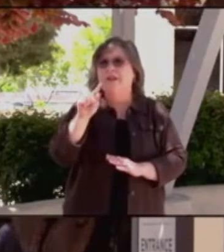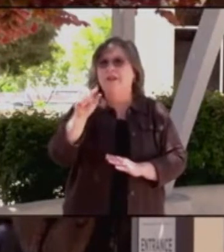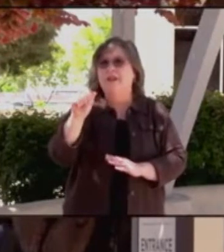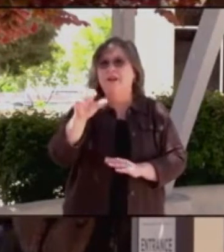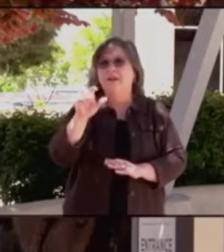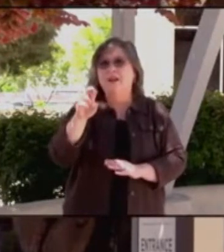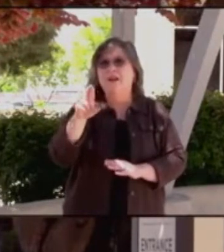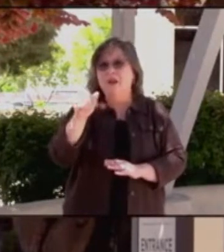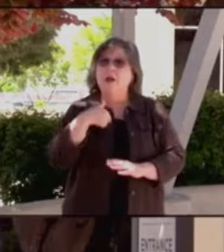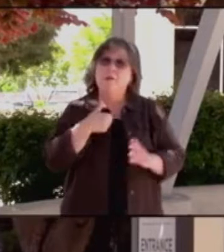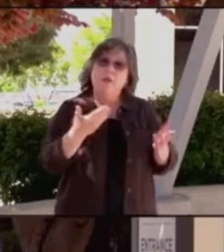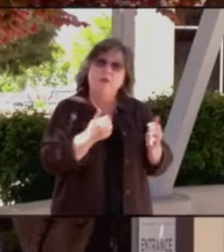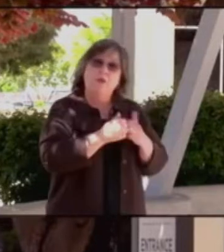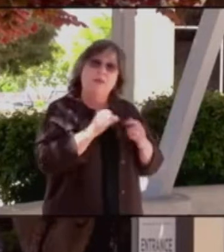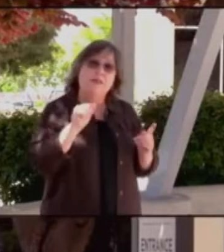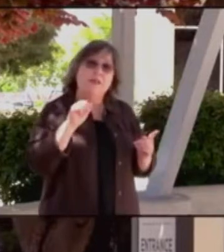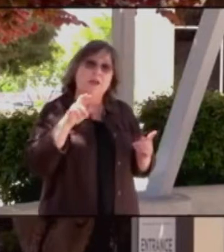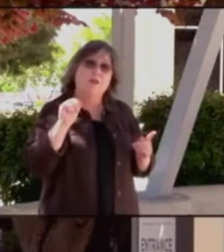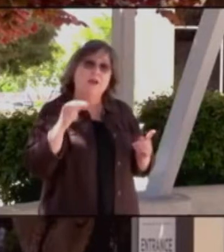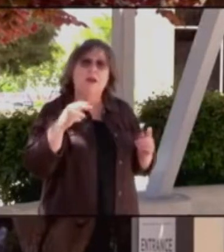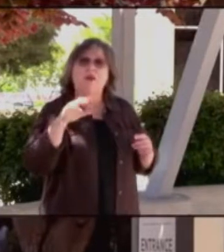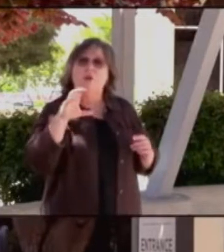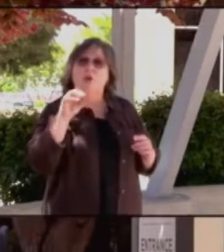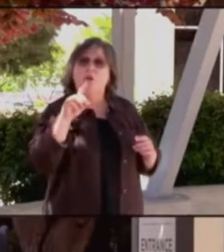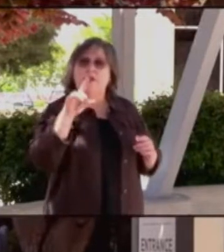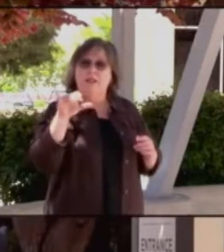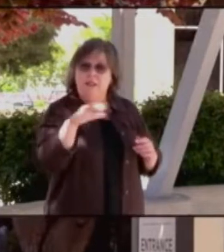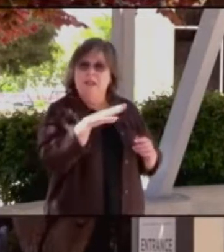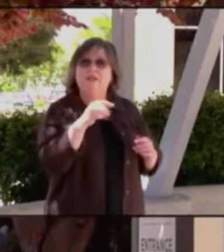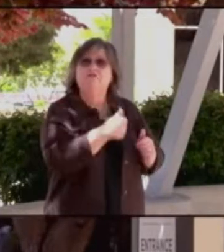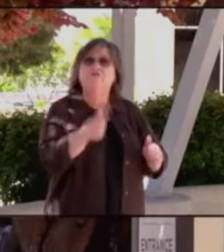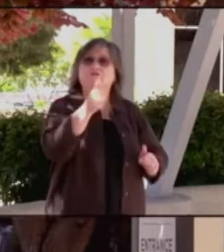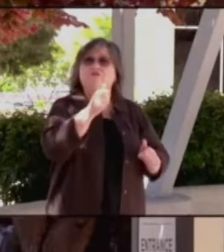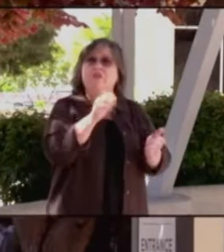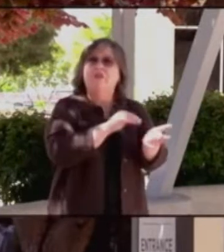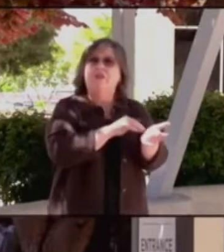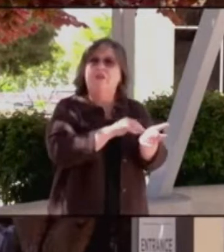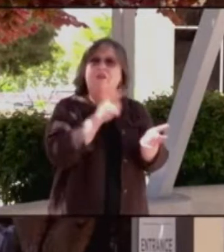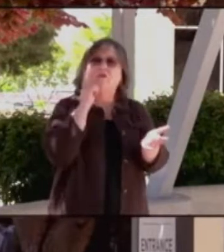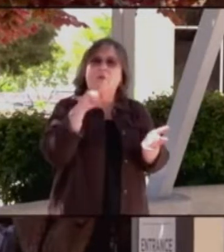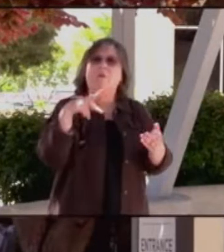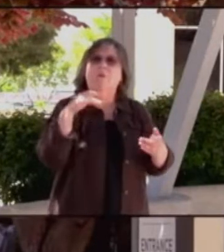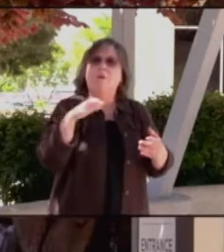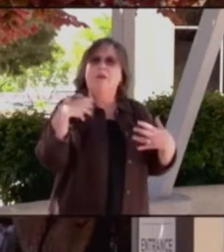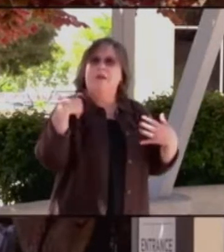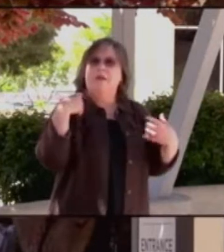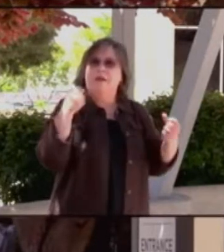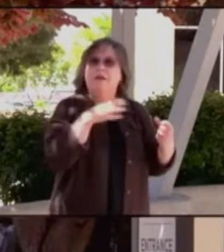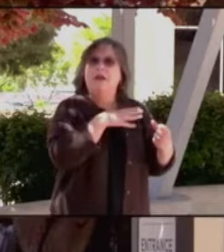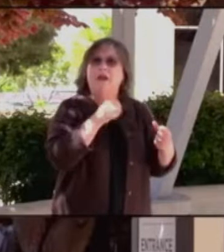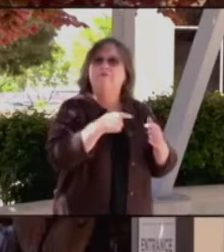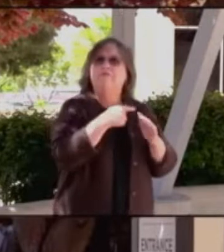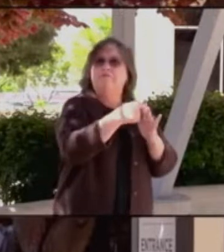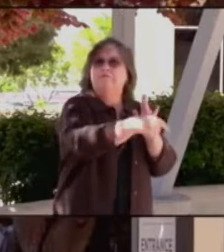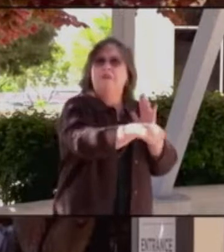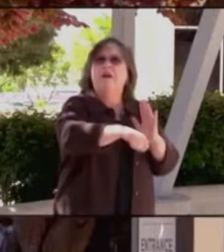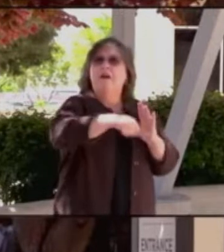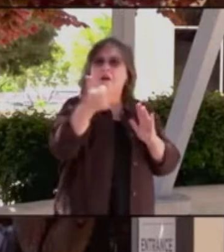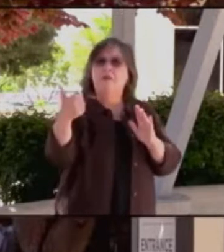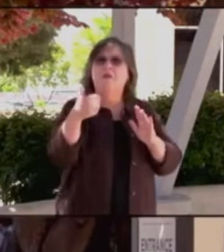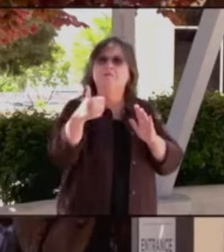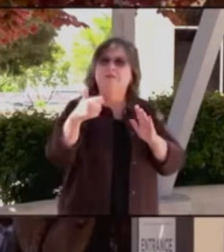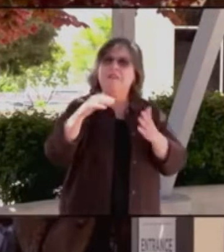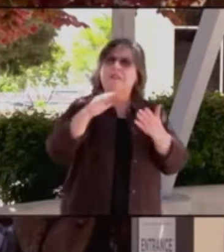and director of the Public Health Department, as well as Supervisor Susan Ellenberg and Supervisor Otto Lee. We're here with some very